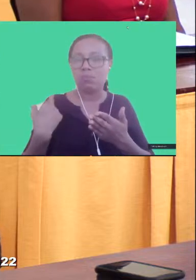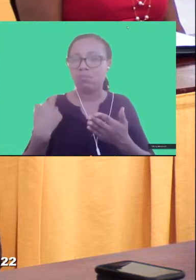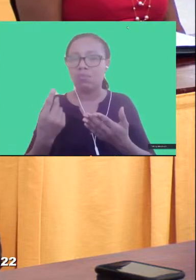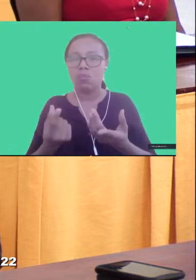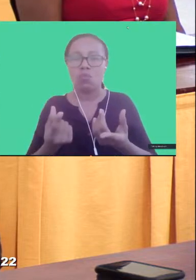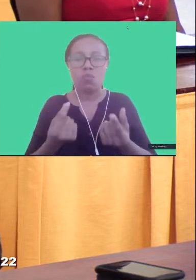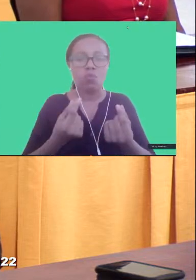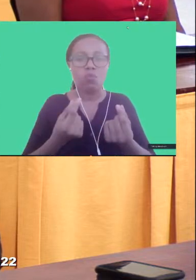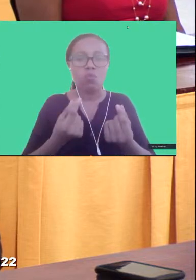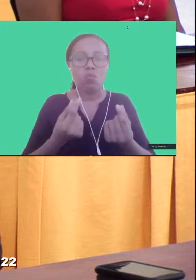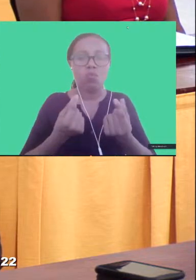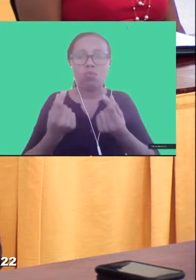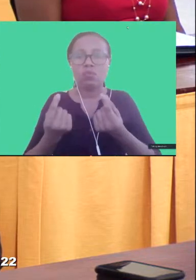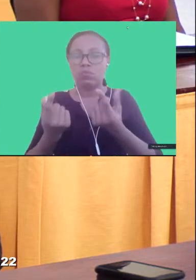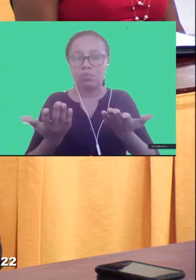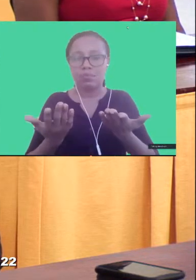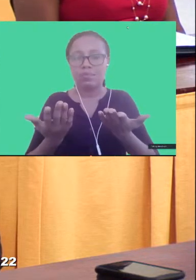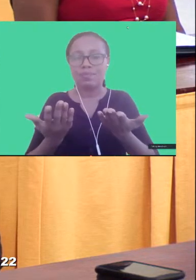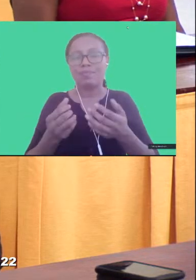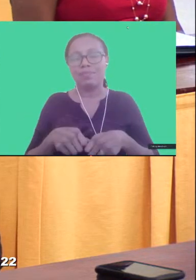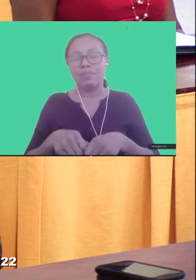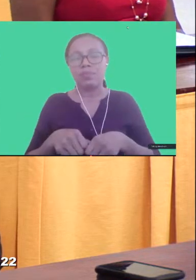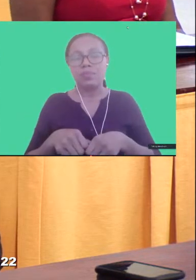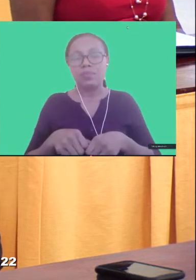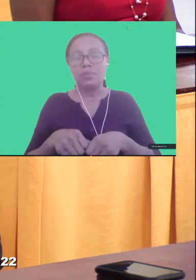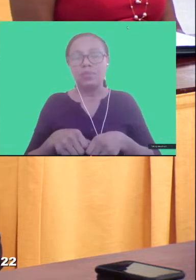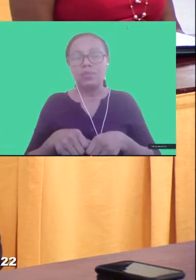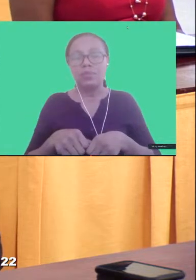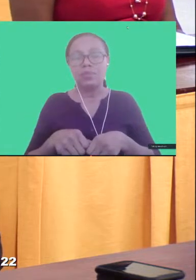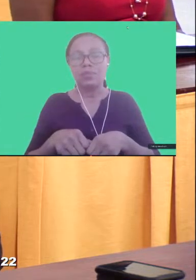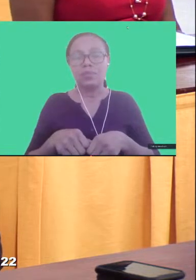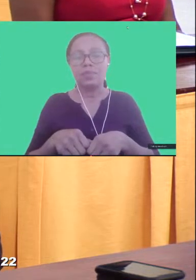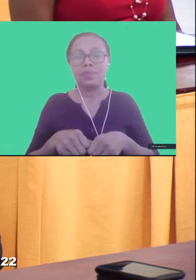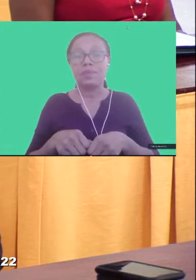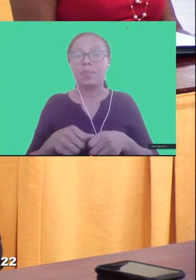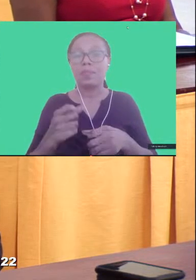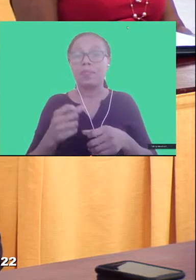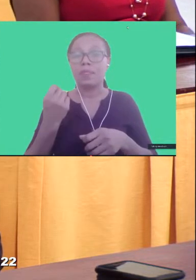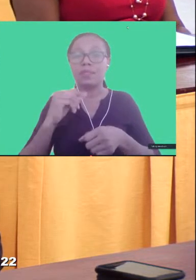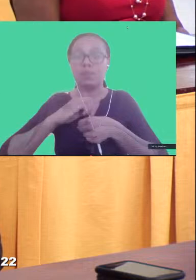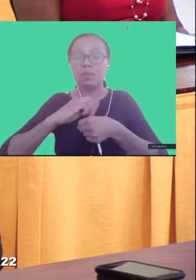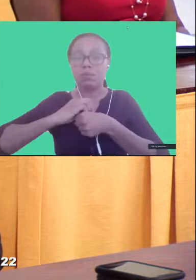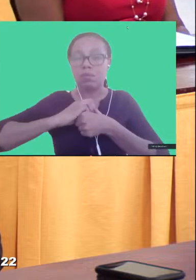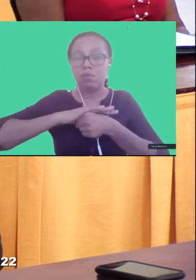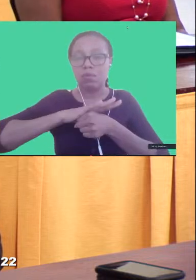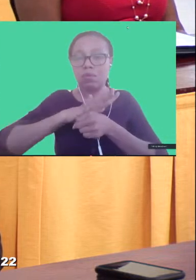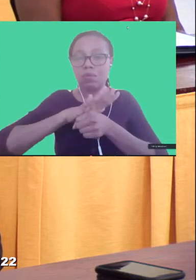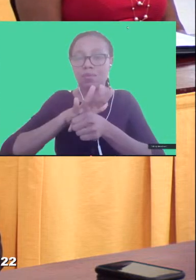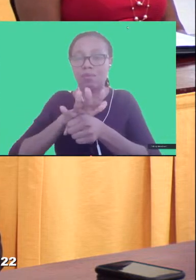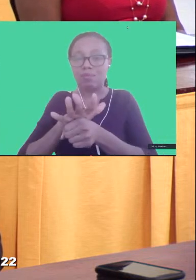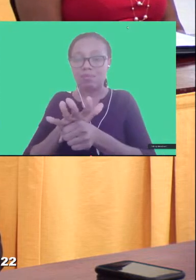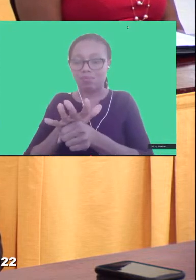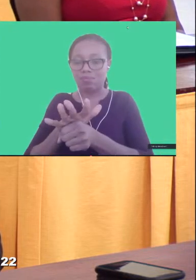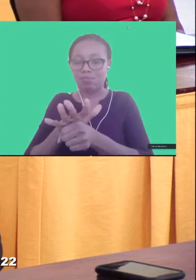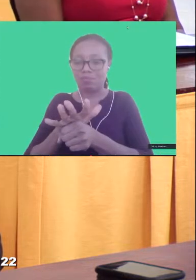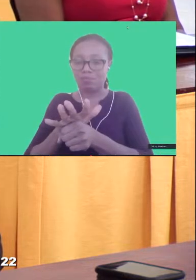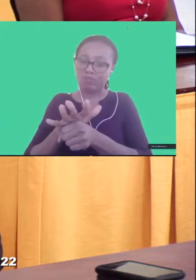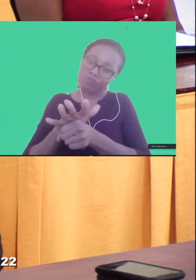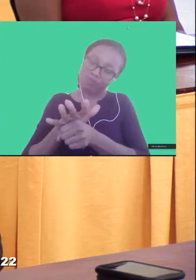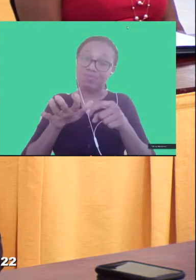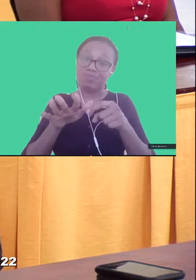The COVID-19 circumstances did not spare the energy sector, and therefore there was